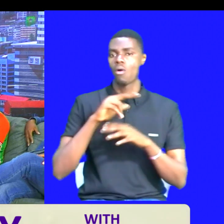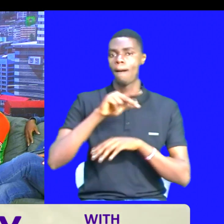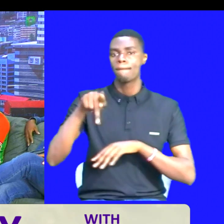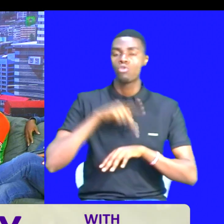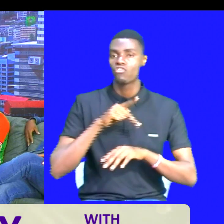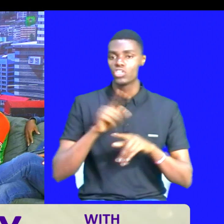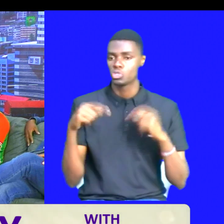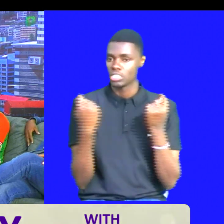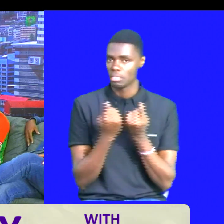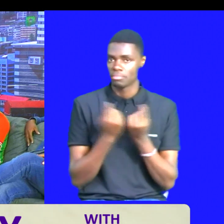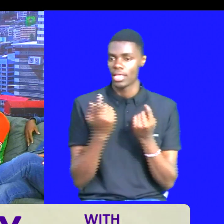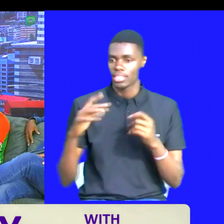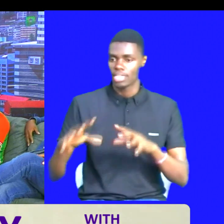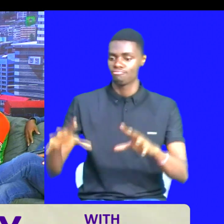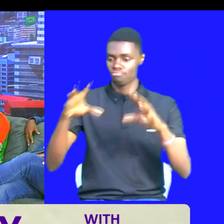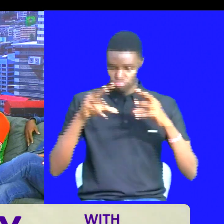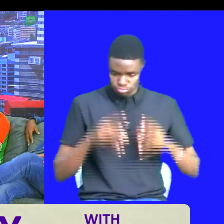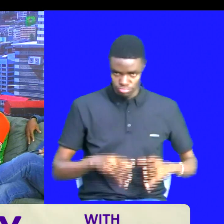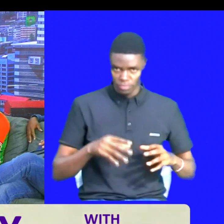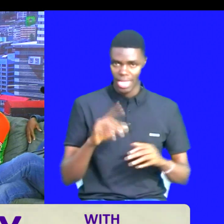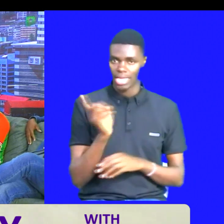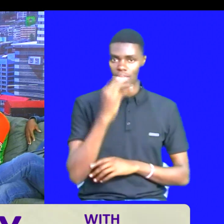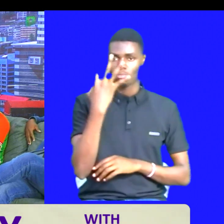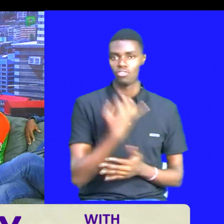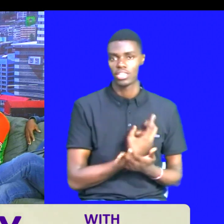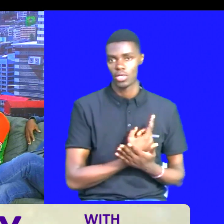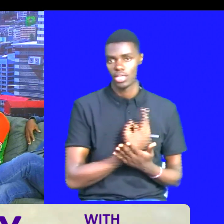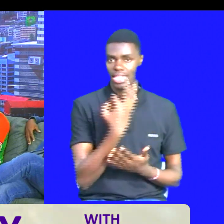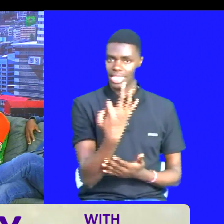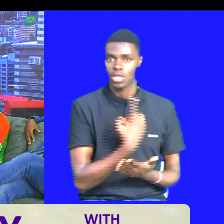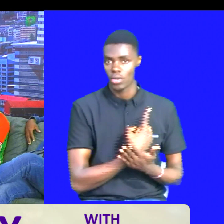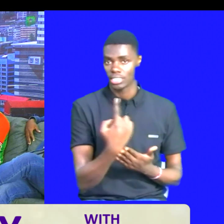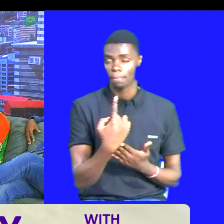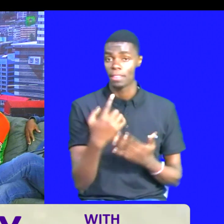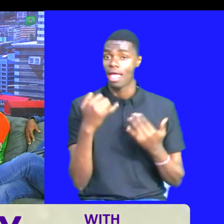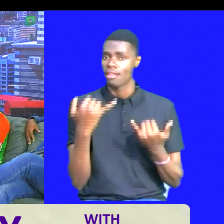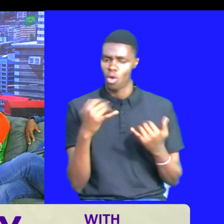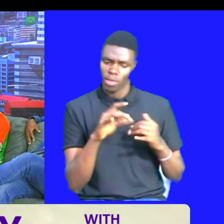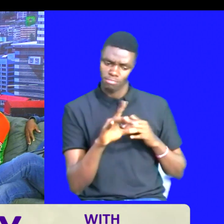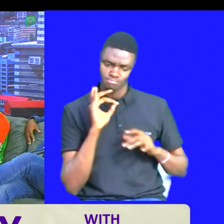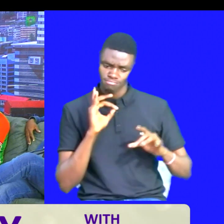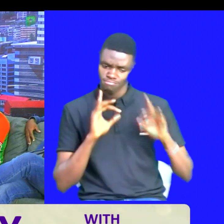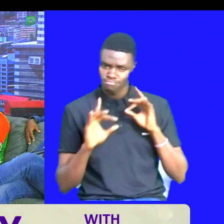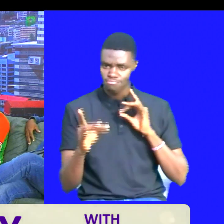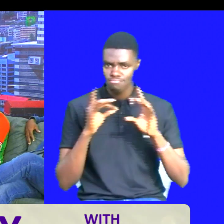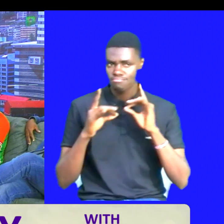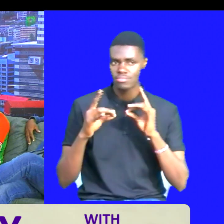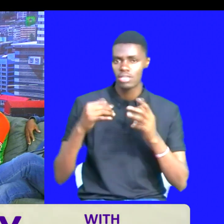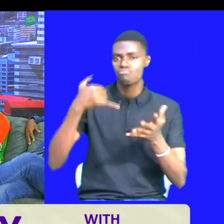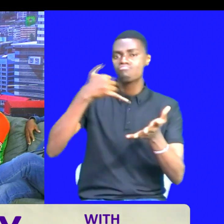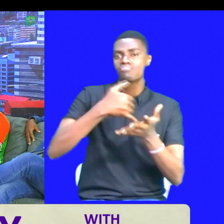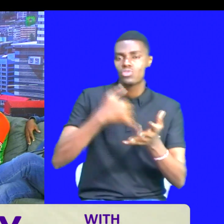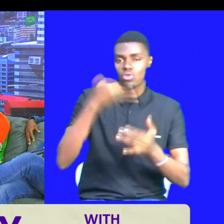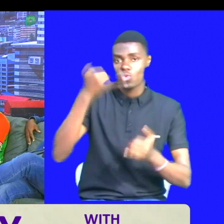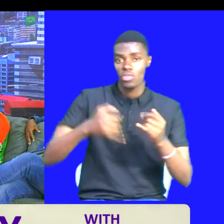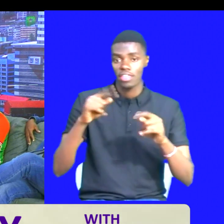and we assembled in Nairobi for 3 weeks, and so we had also now to select who's going to be in the final team,